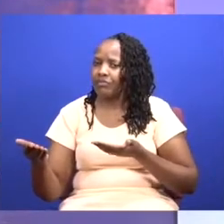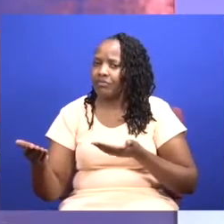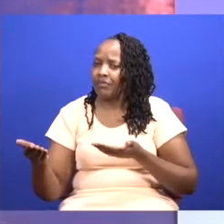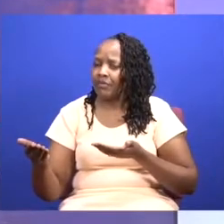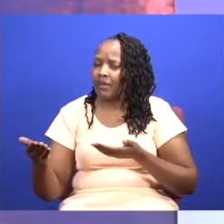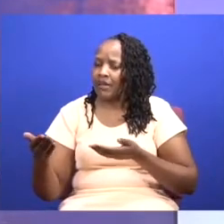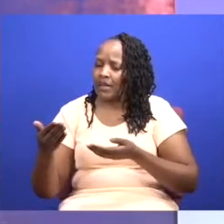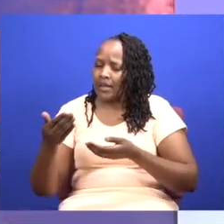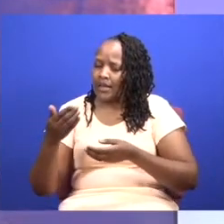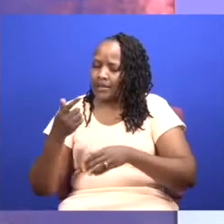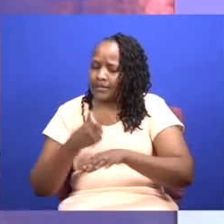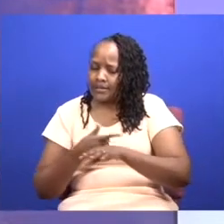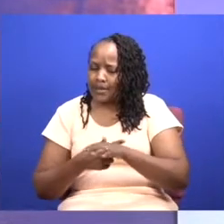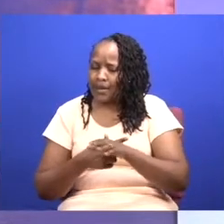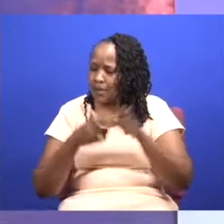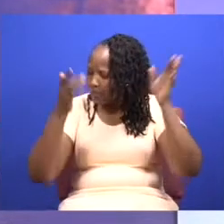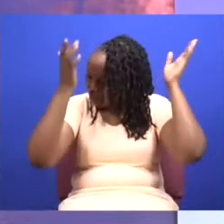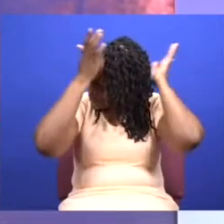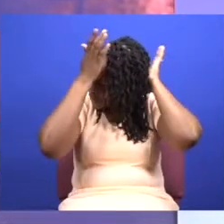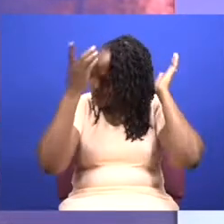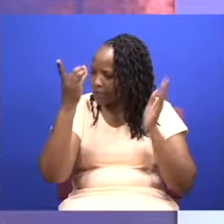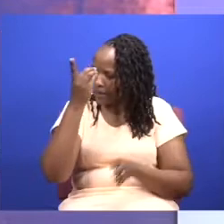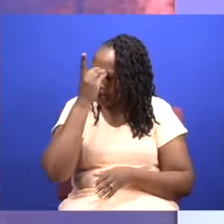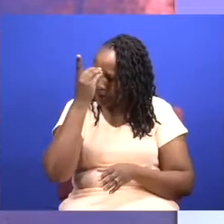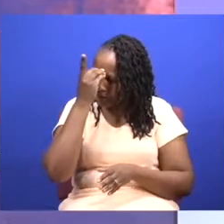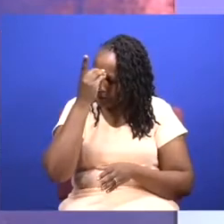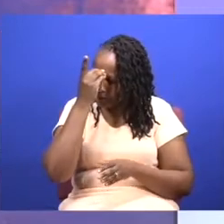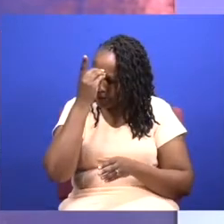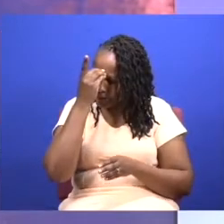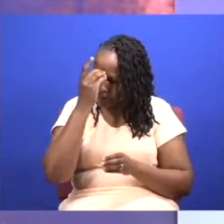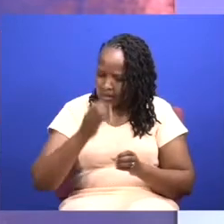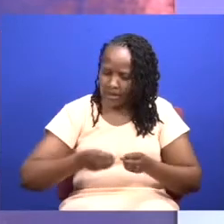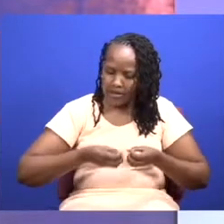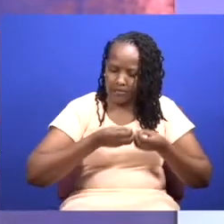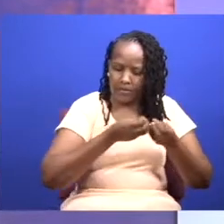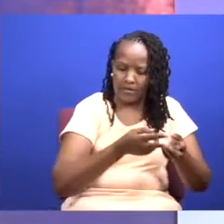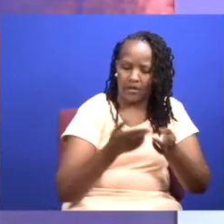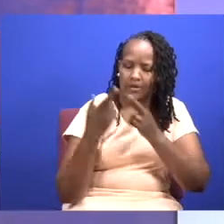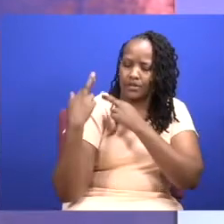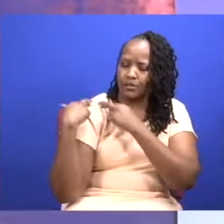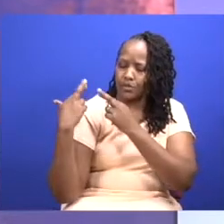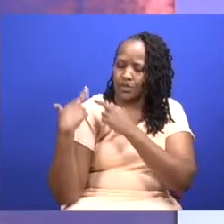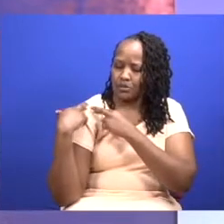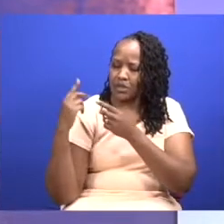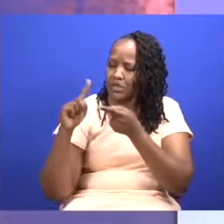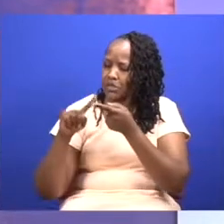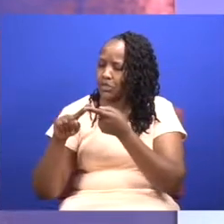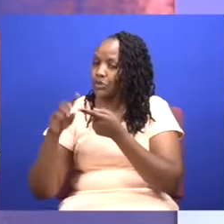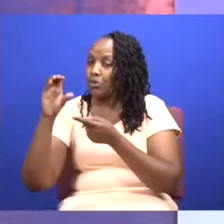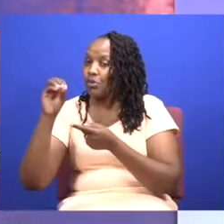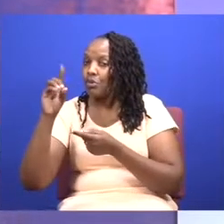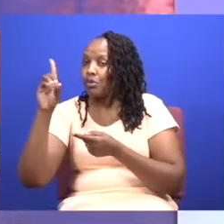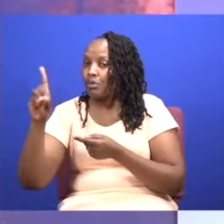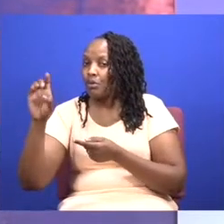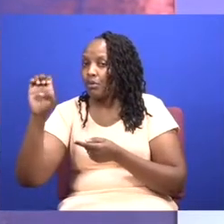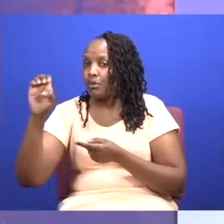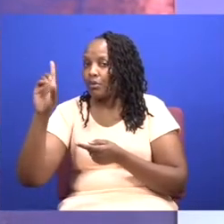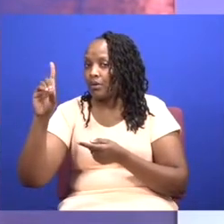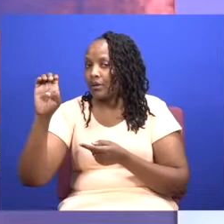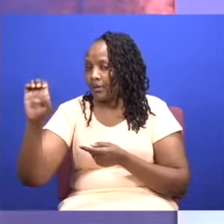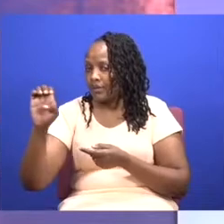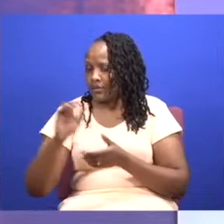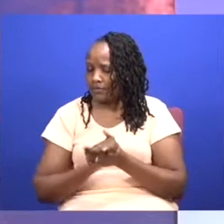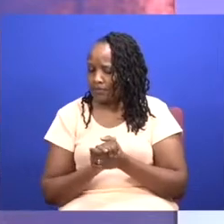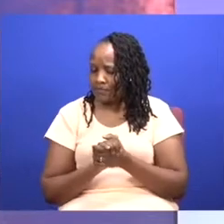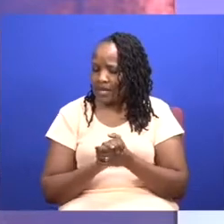bishop, David Oginde, as he hands over and as he transits, O God, even from the office of the